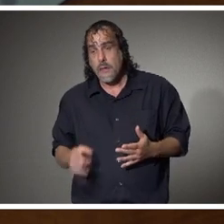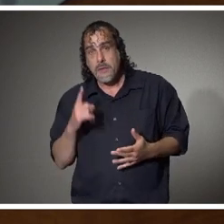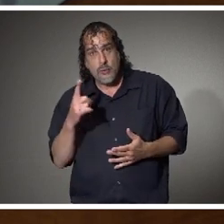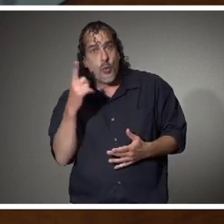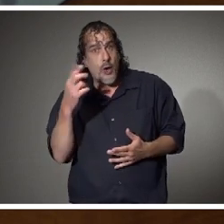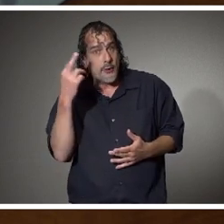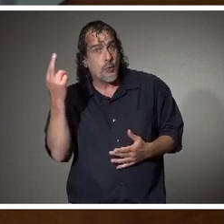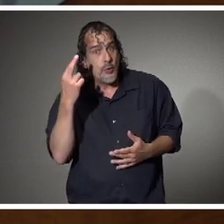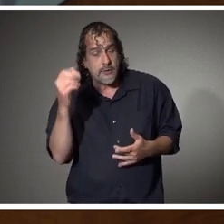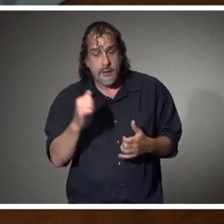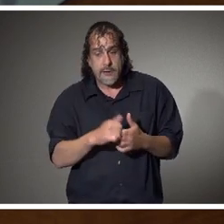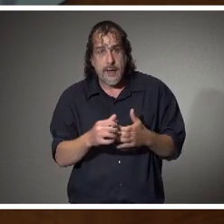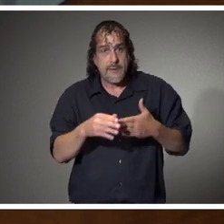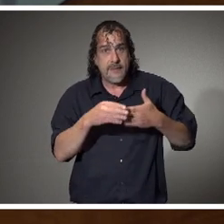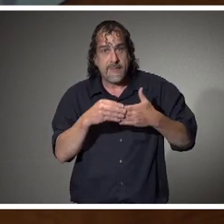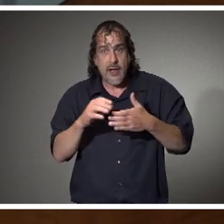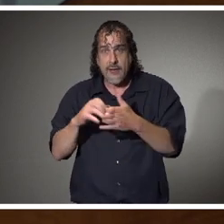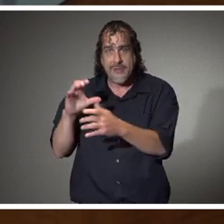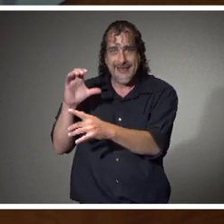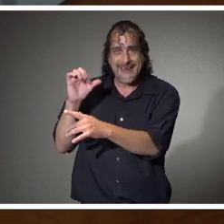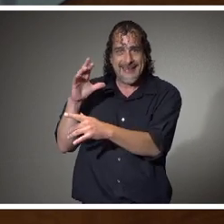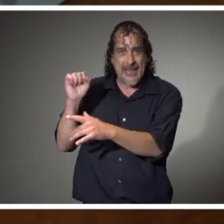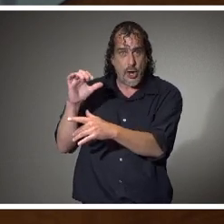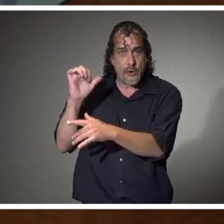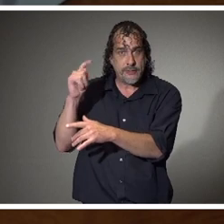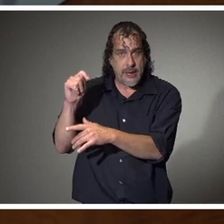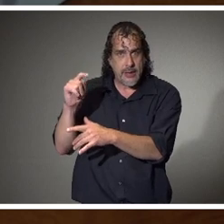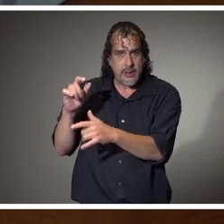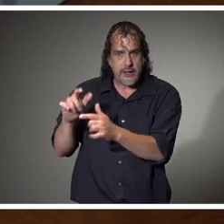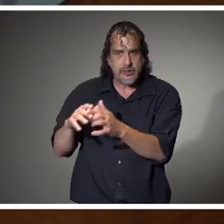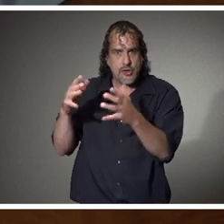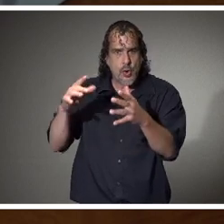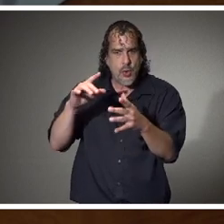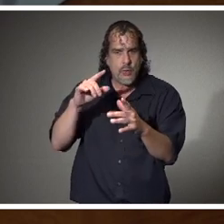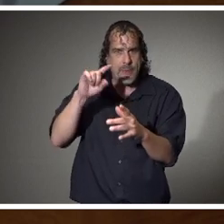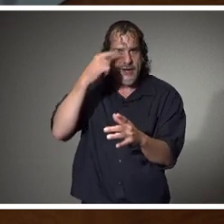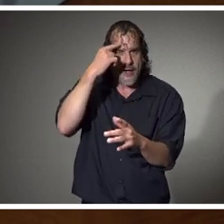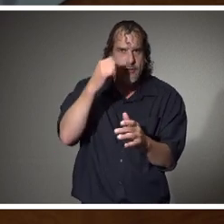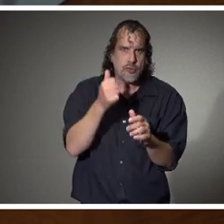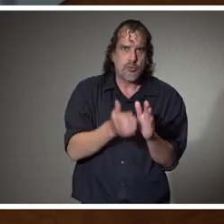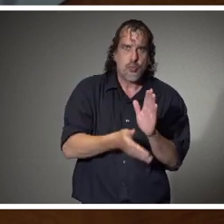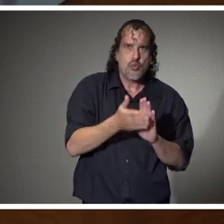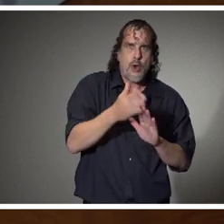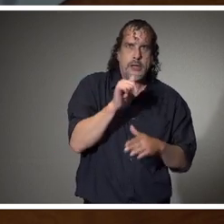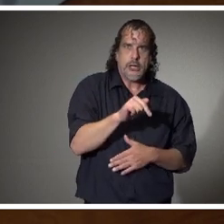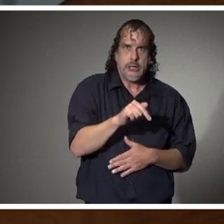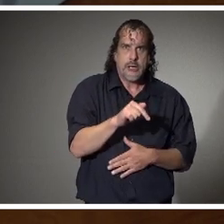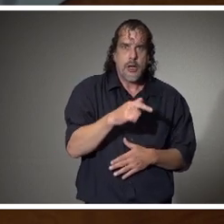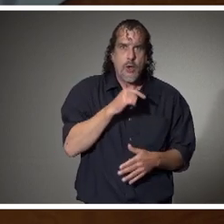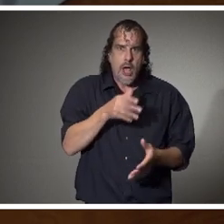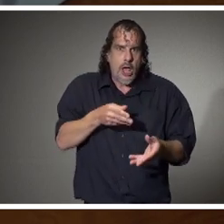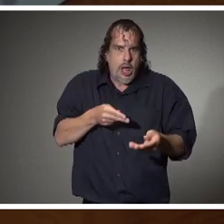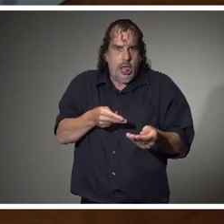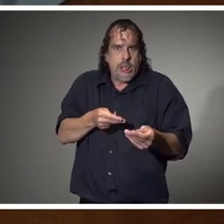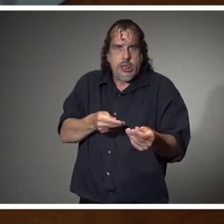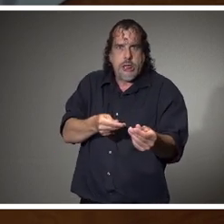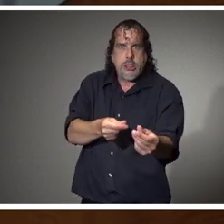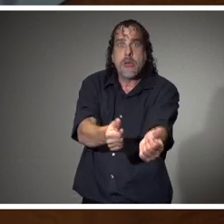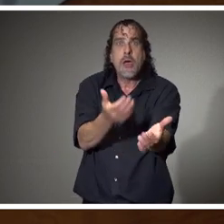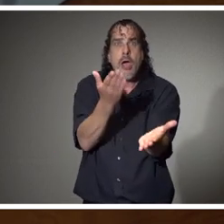that the flexibility in the CARES Act for the governors is so important, because we don't want to spend every single penny